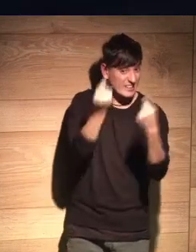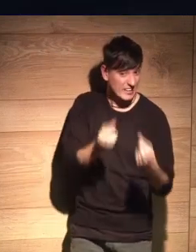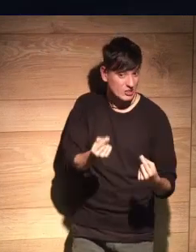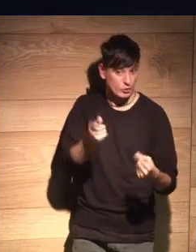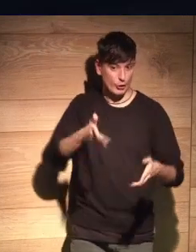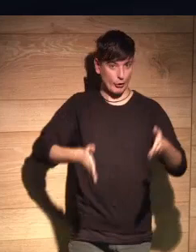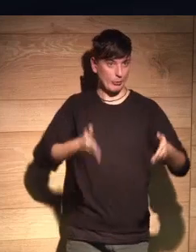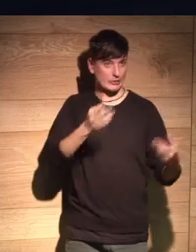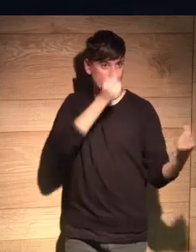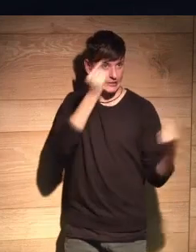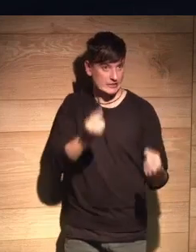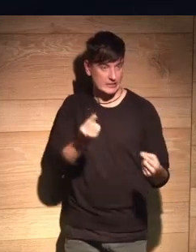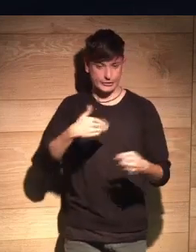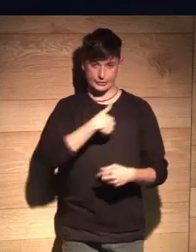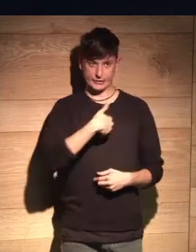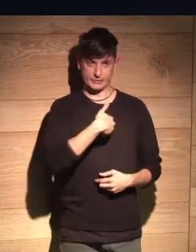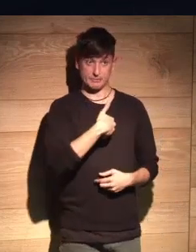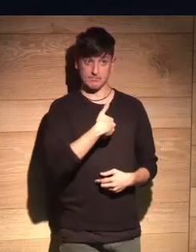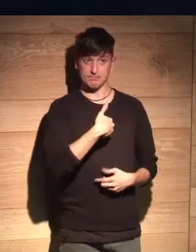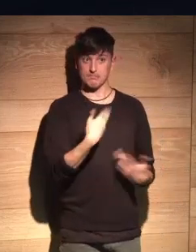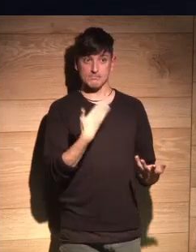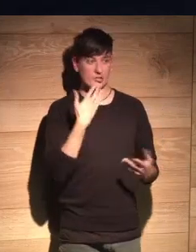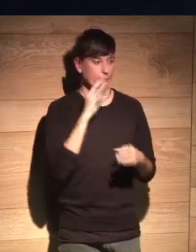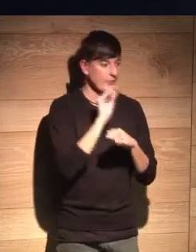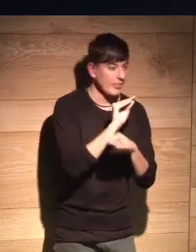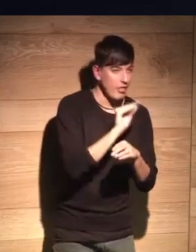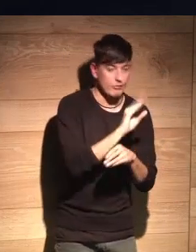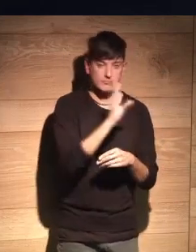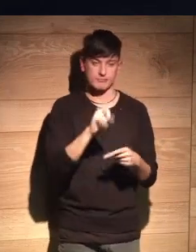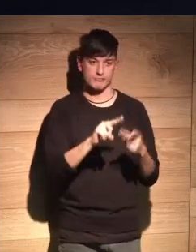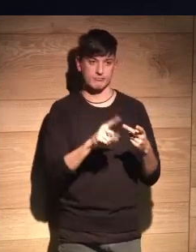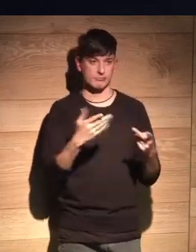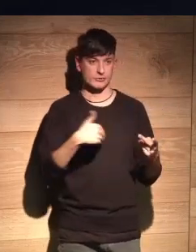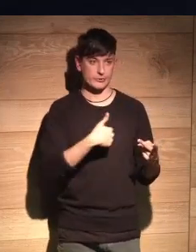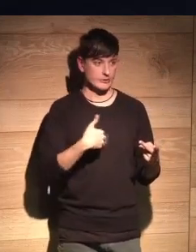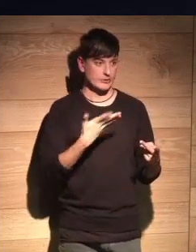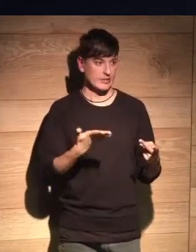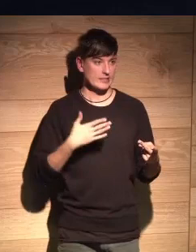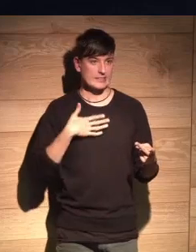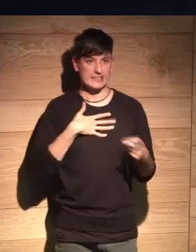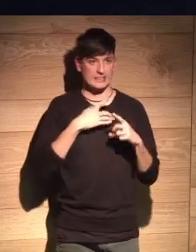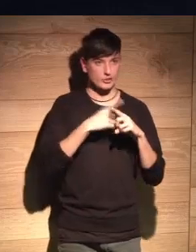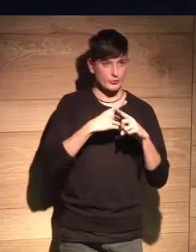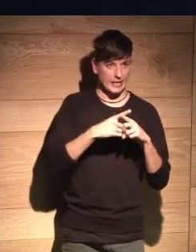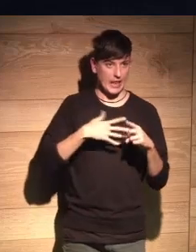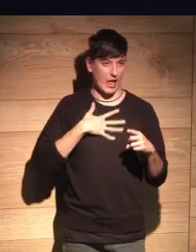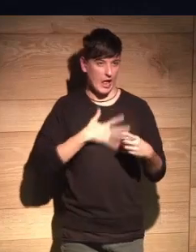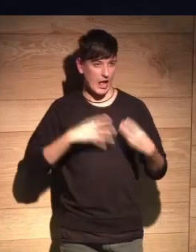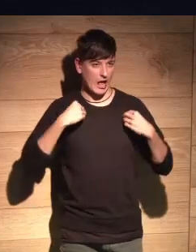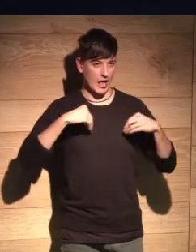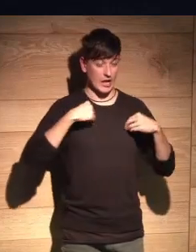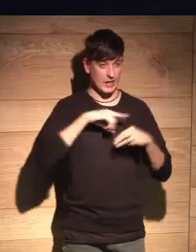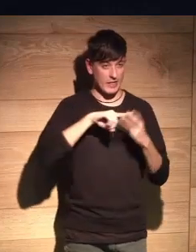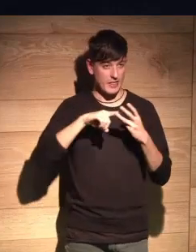men, meeting very clear roles of caregivers, sexual